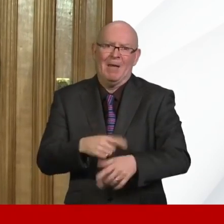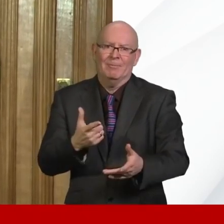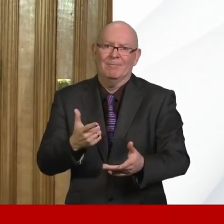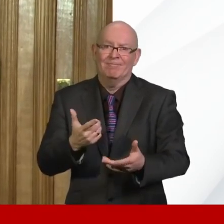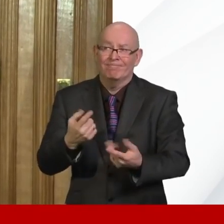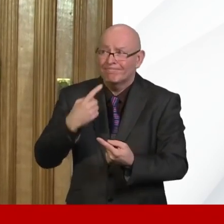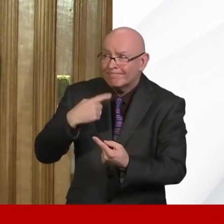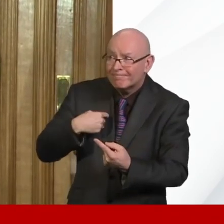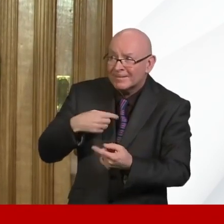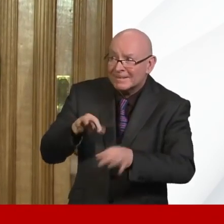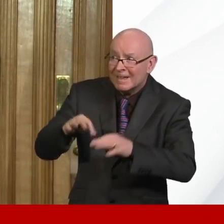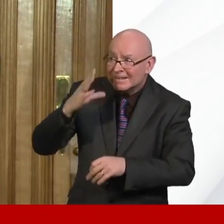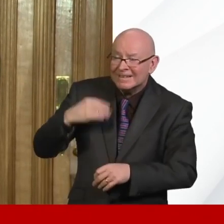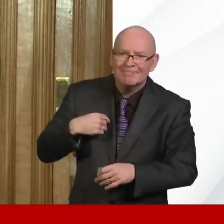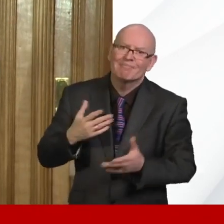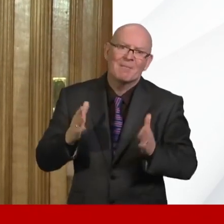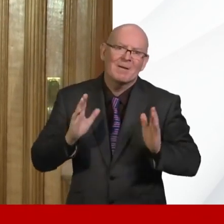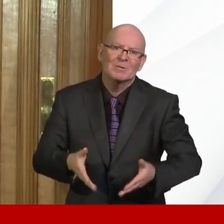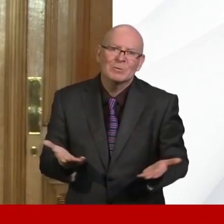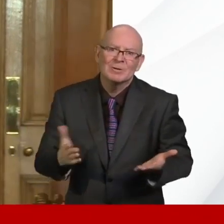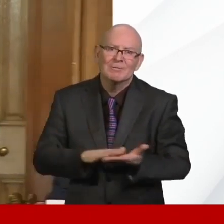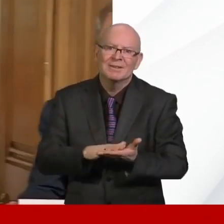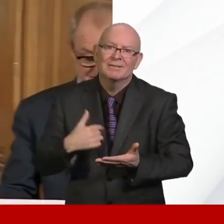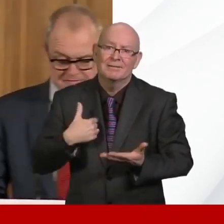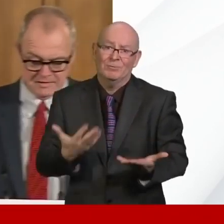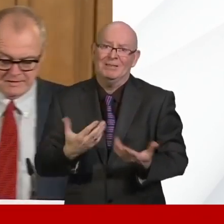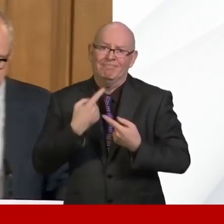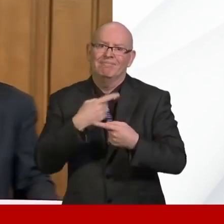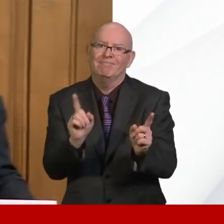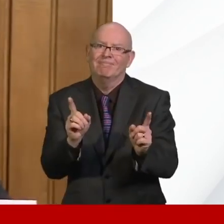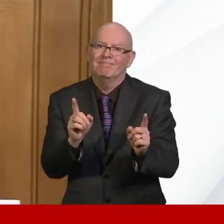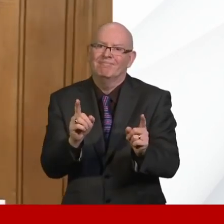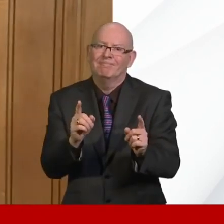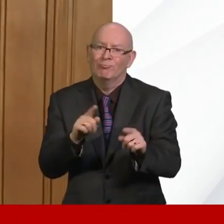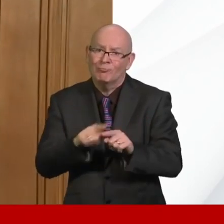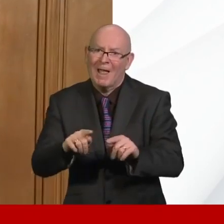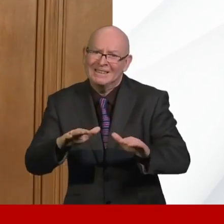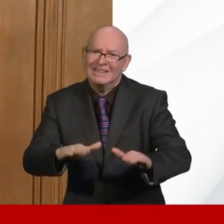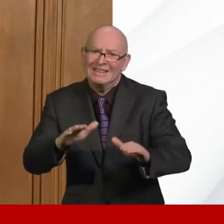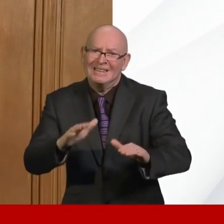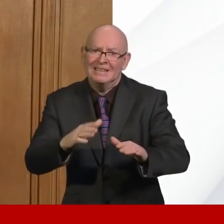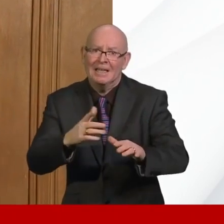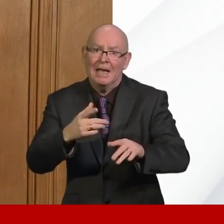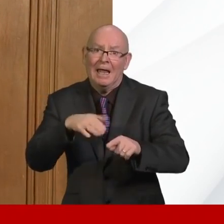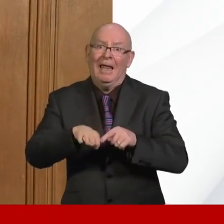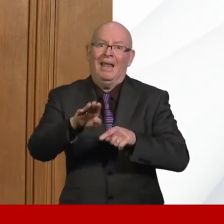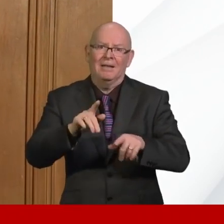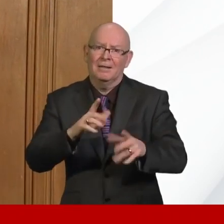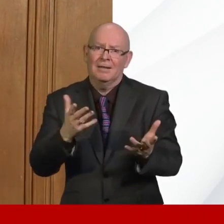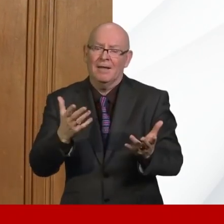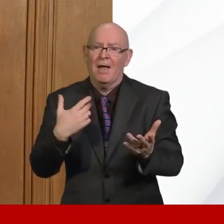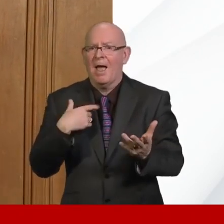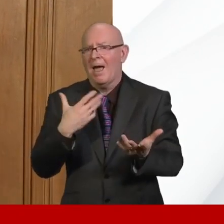And I'm now going to pass, I think, to Patrick to give an update from SAGE's point of view.